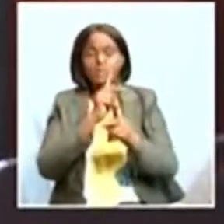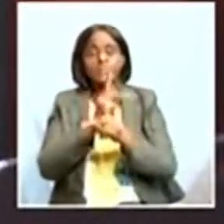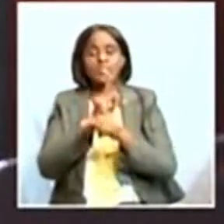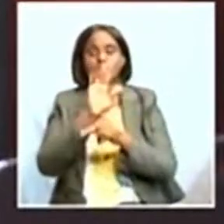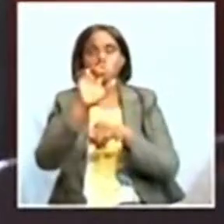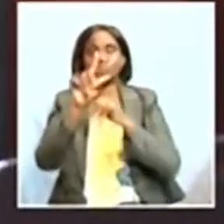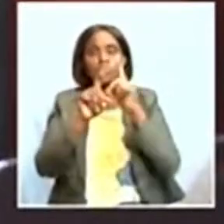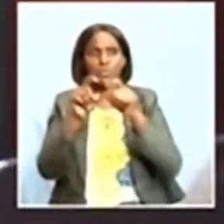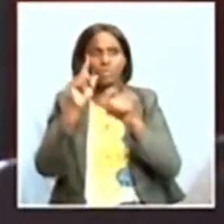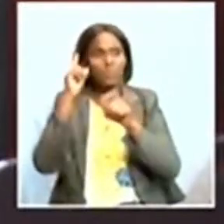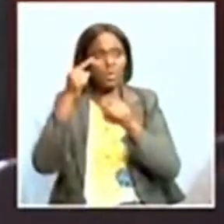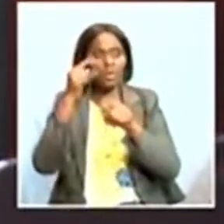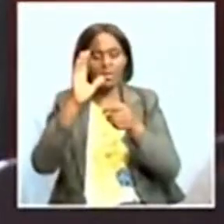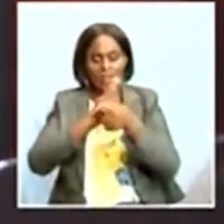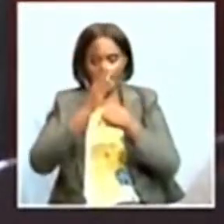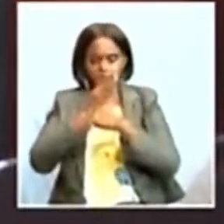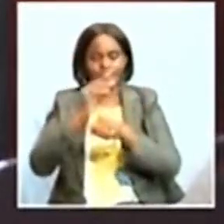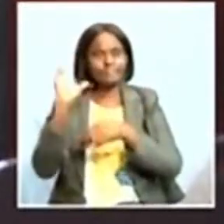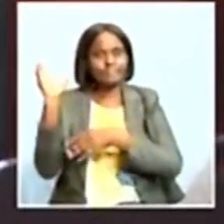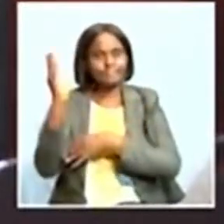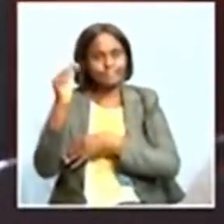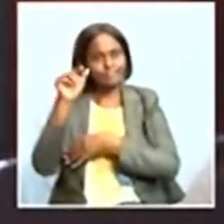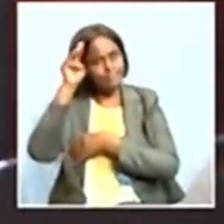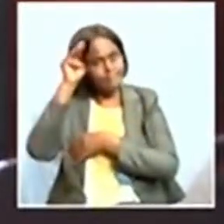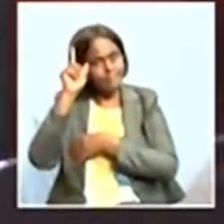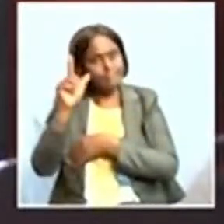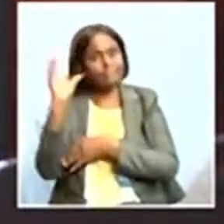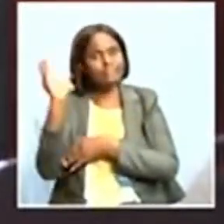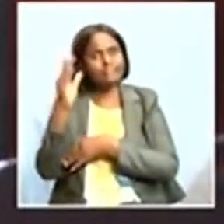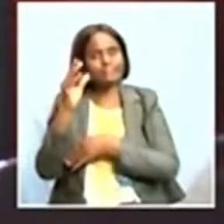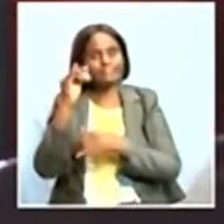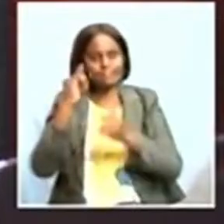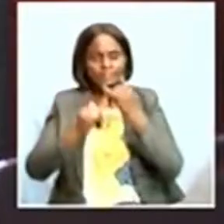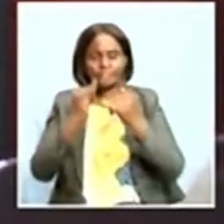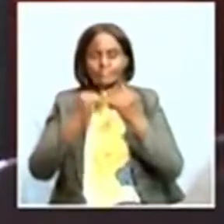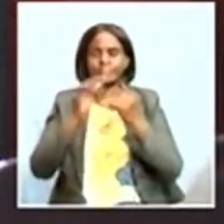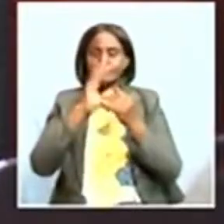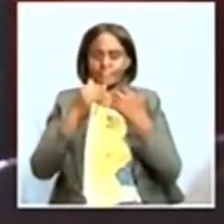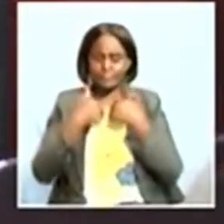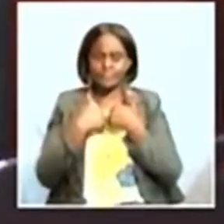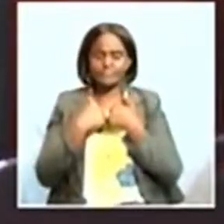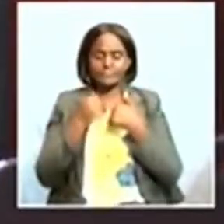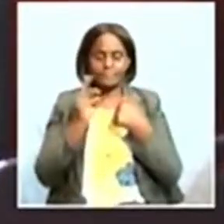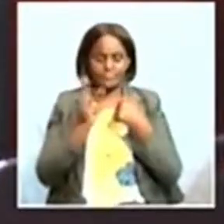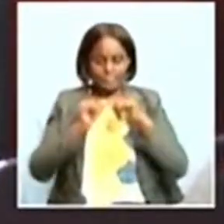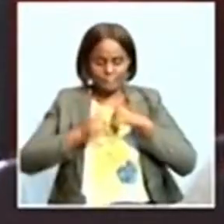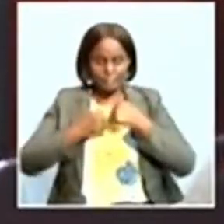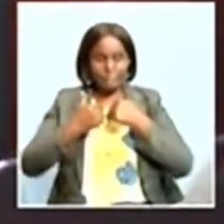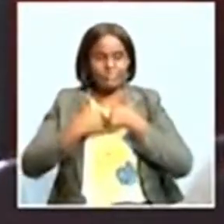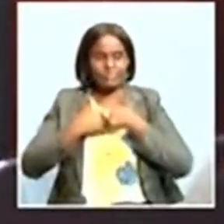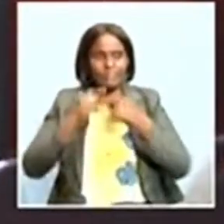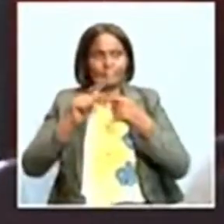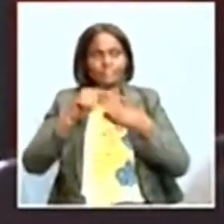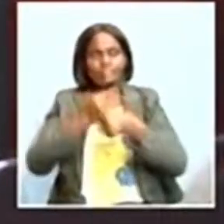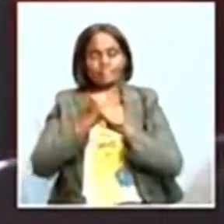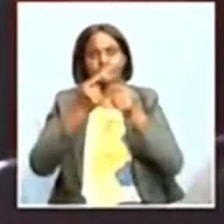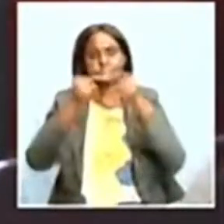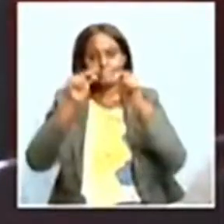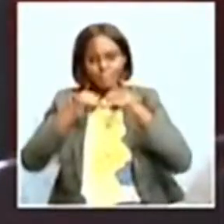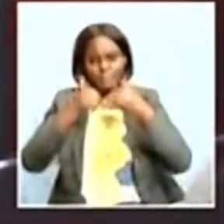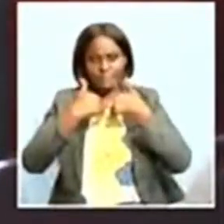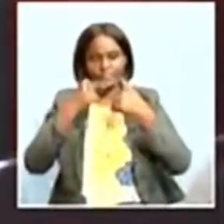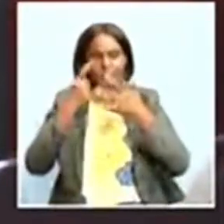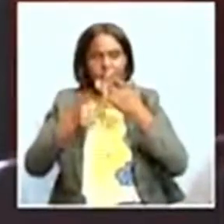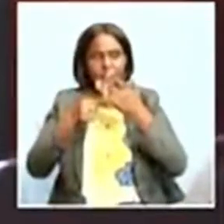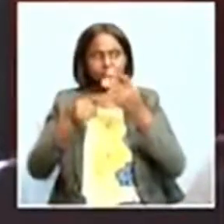questions for after the ministerial statement is delivered. we have to make progress because we